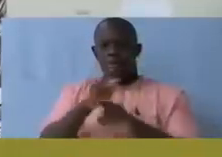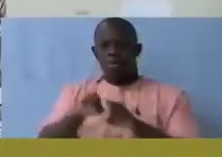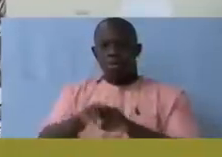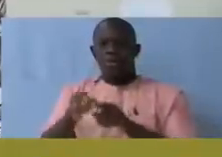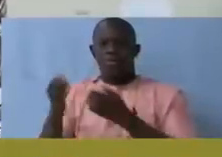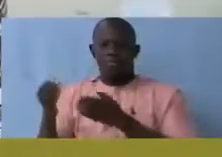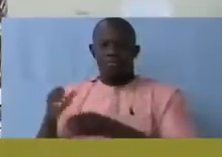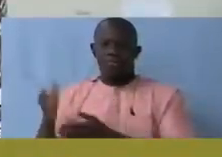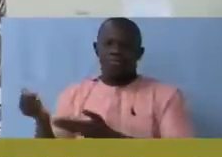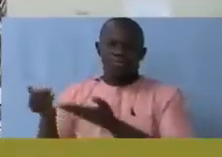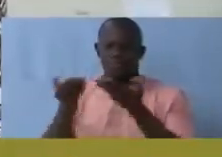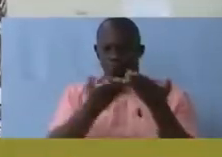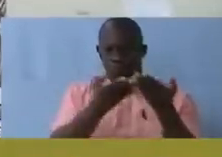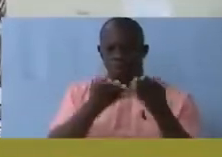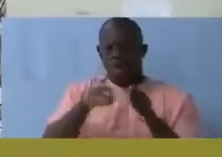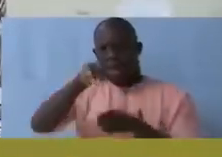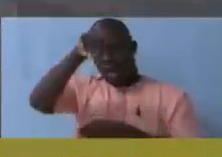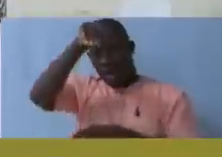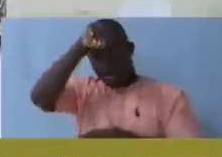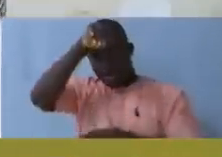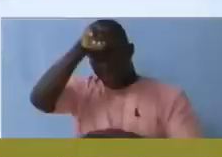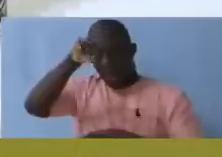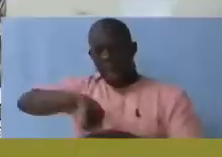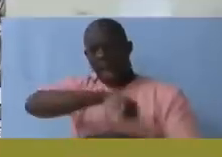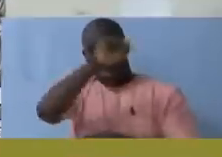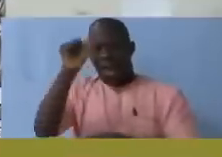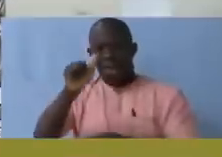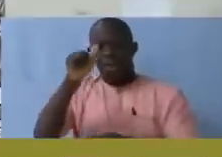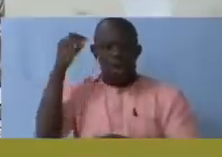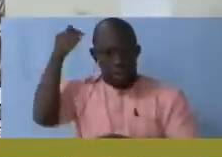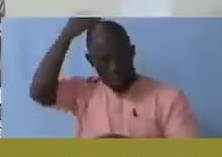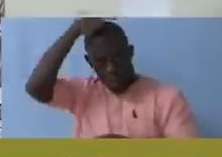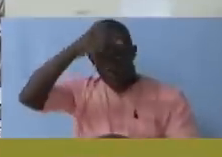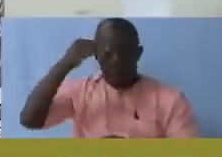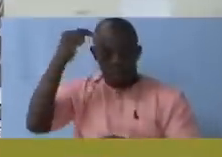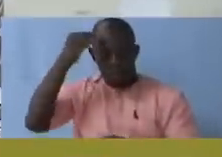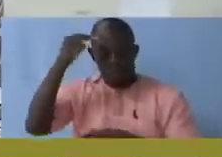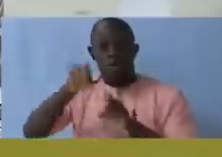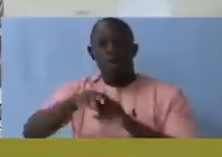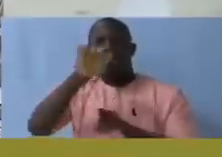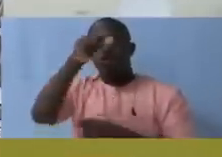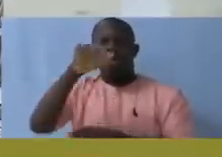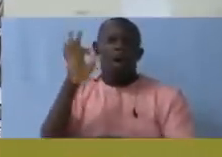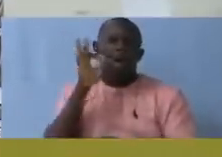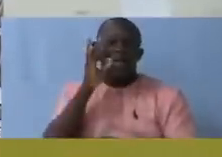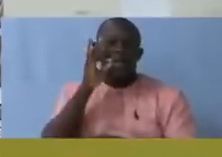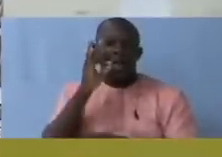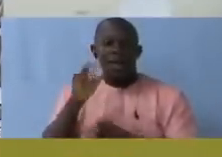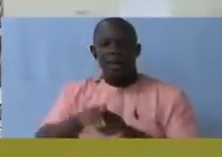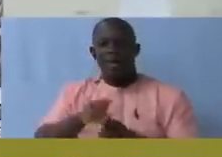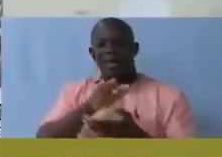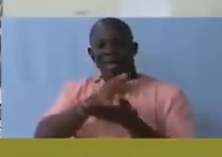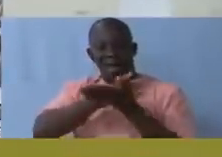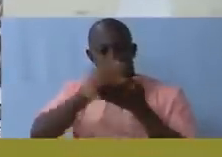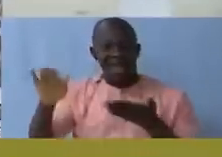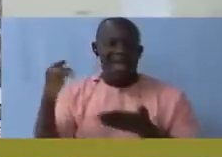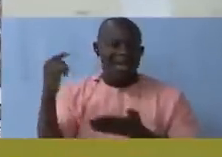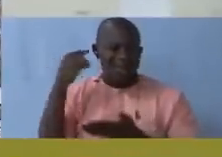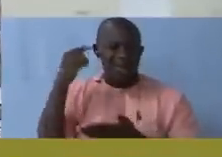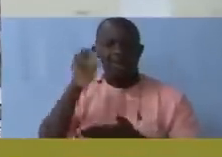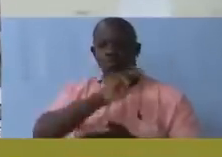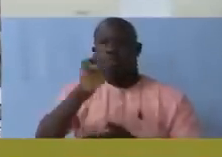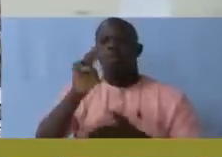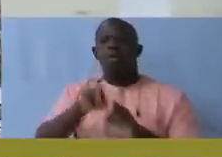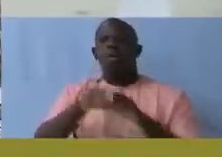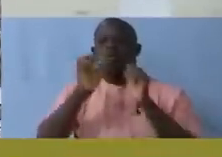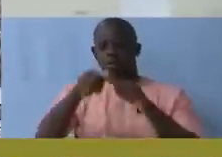to Egypt and Morocco, but your response was not very audible. Can you please repeat for the record what the results were? Did they